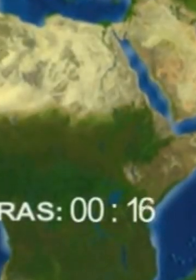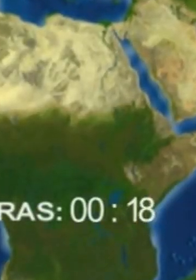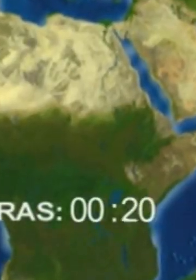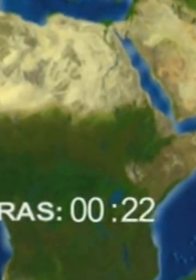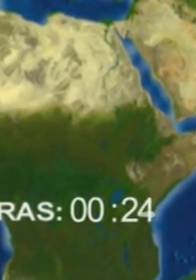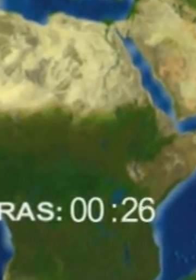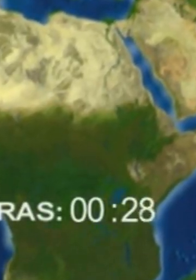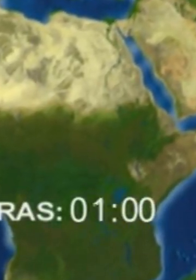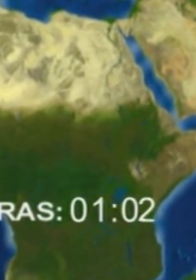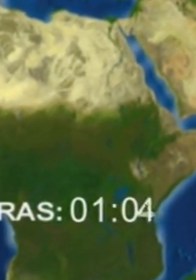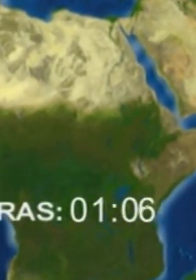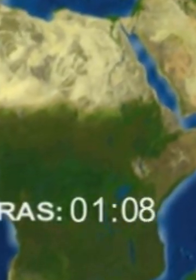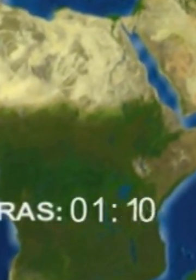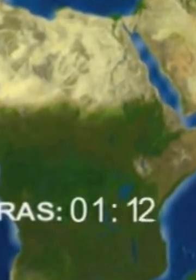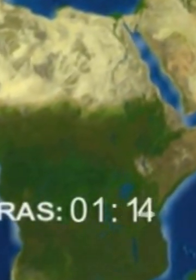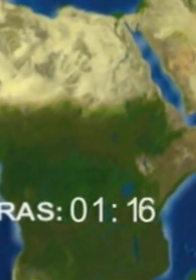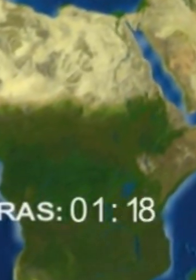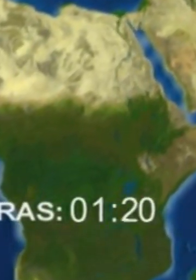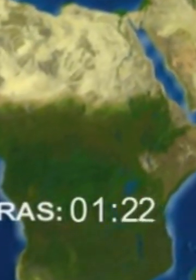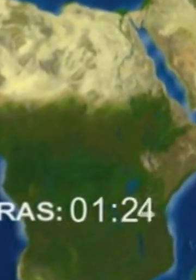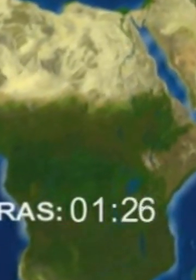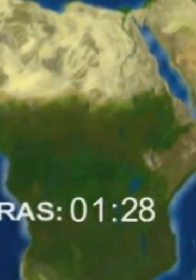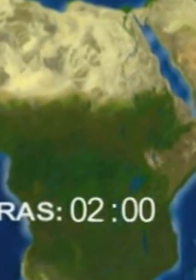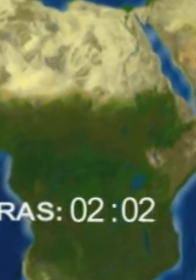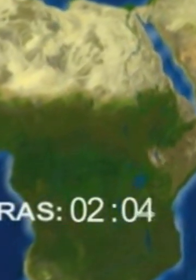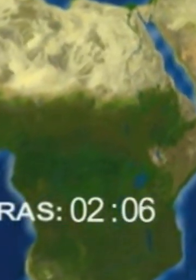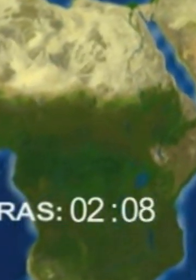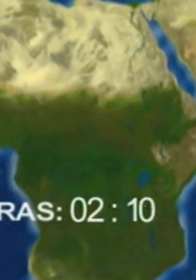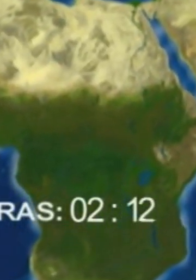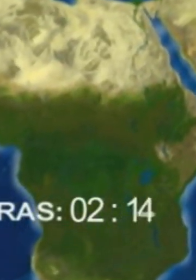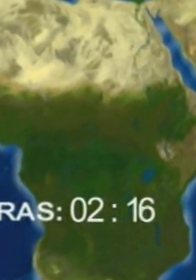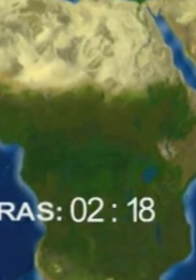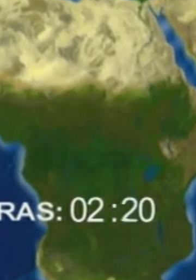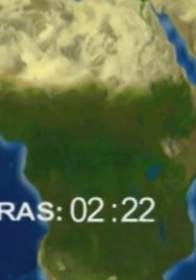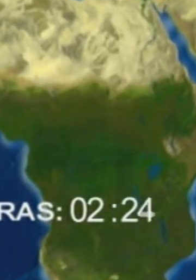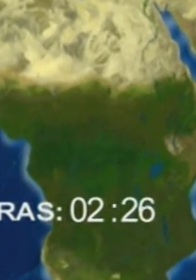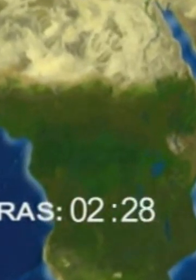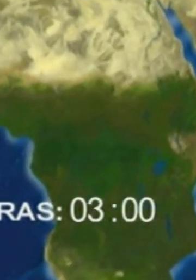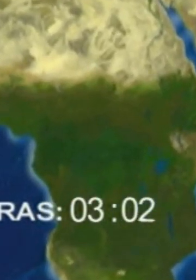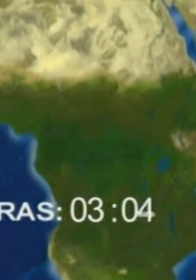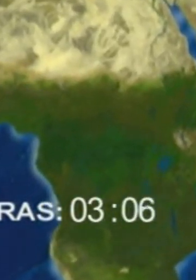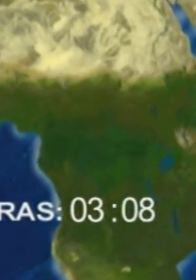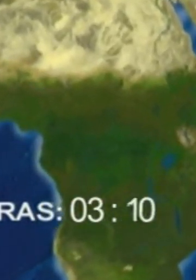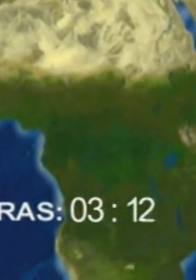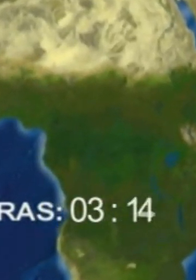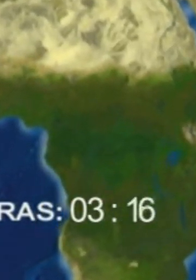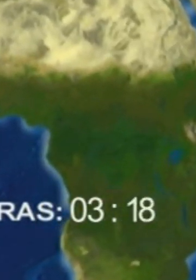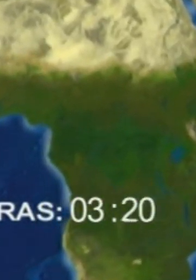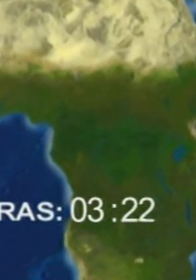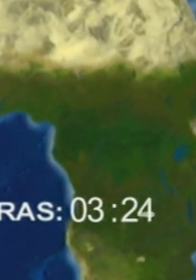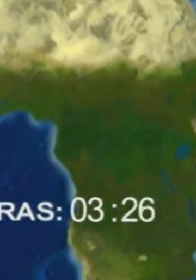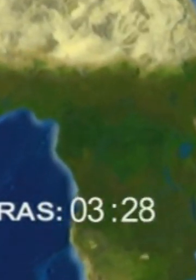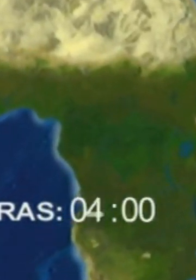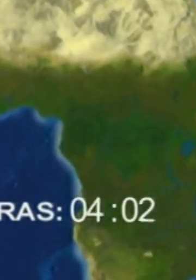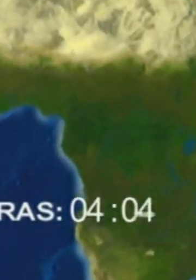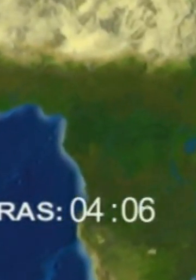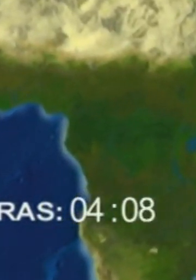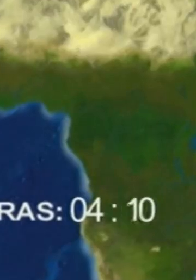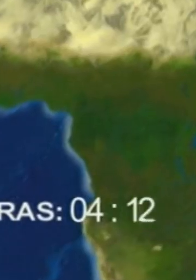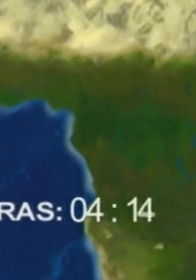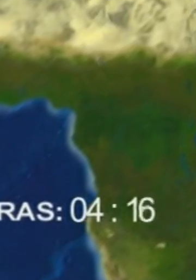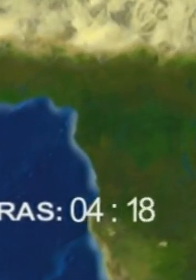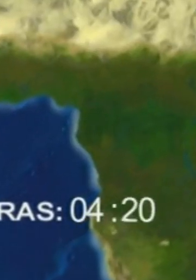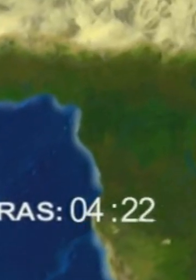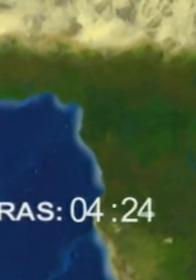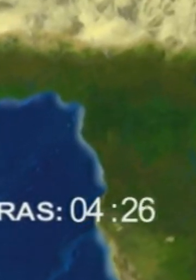earthquake occurred southeast of Portugal. Most casualties, estimated between 50 and 70,000, were not associated with the earthquake